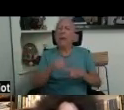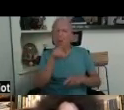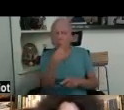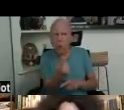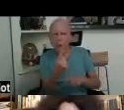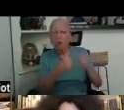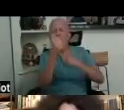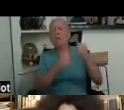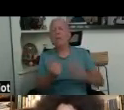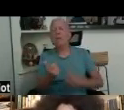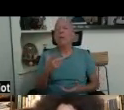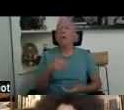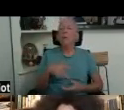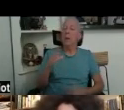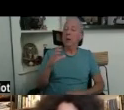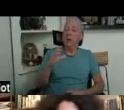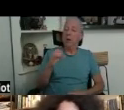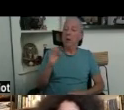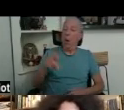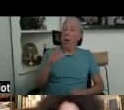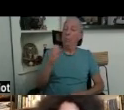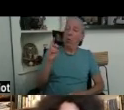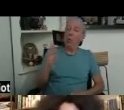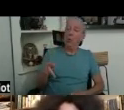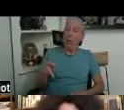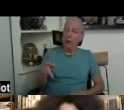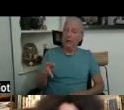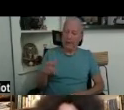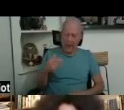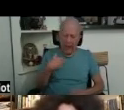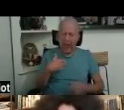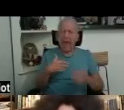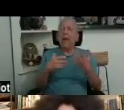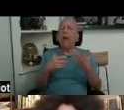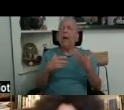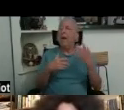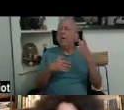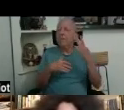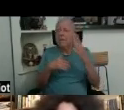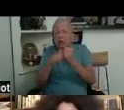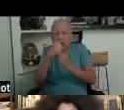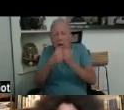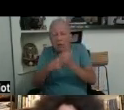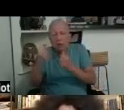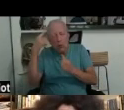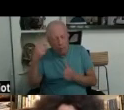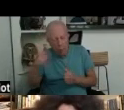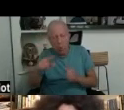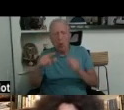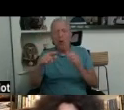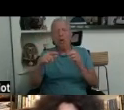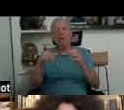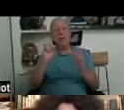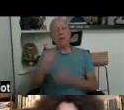Although cooperative corporations provide an inbuilt framework for democratic decision making, LLCs